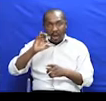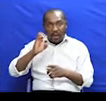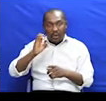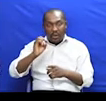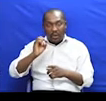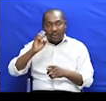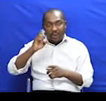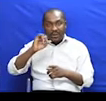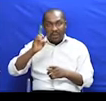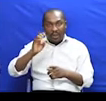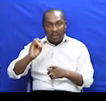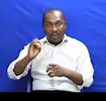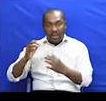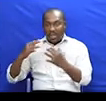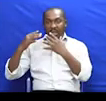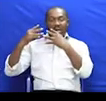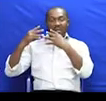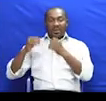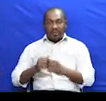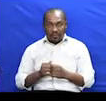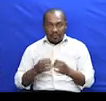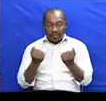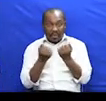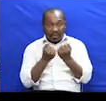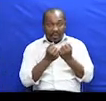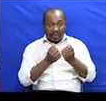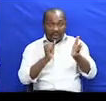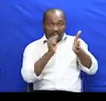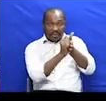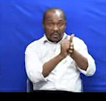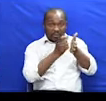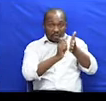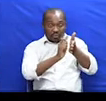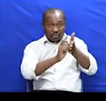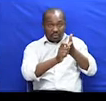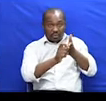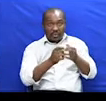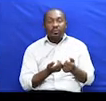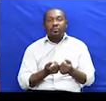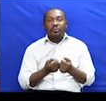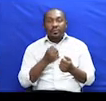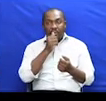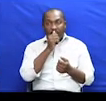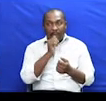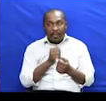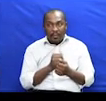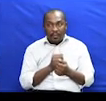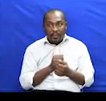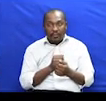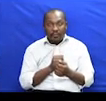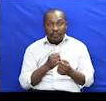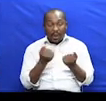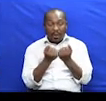carbon dioxide gas. Make sure you write the state symbols. Make sure you write the state symbols.